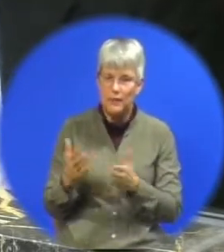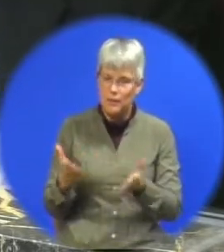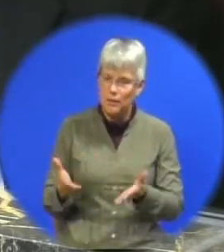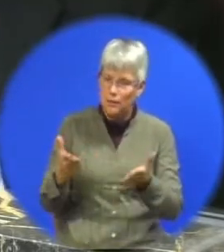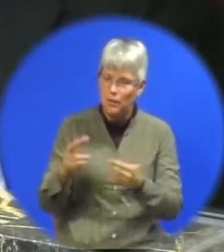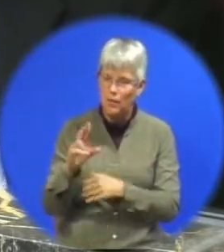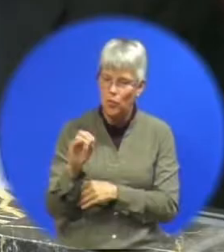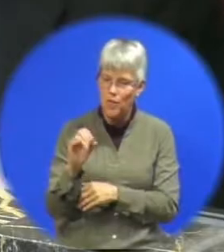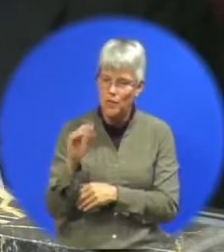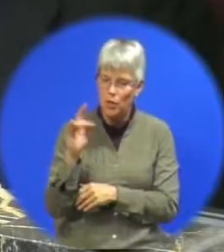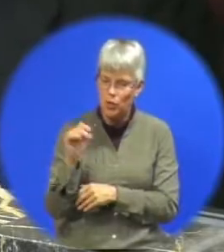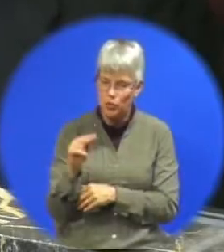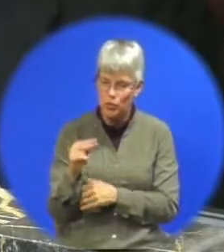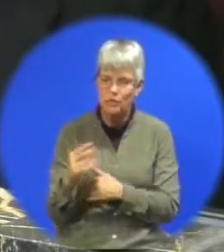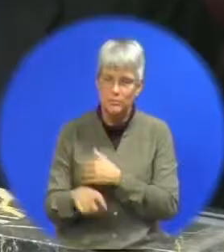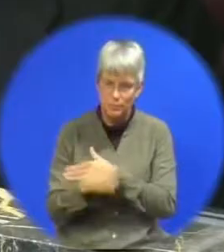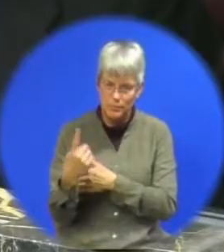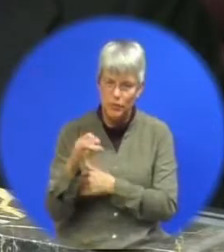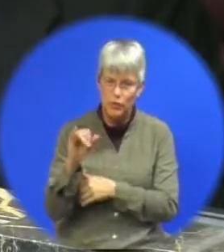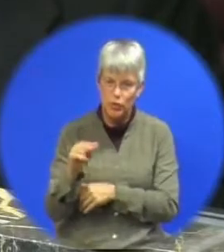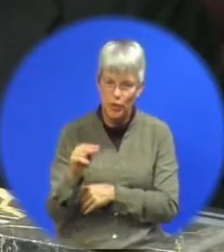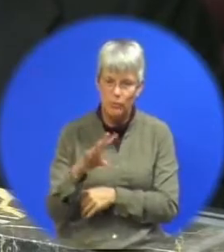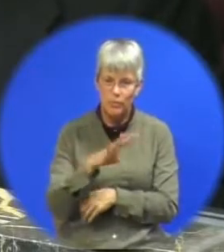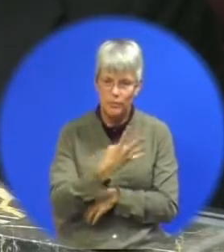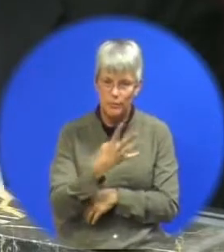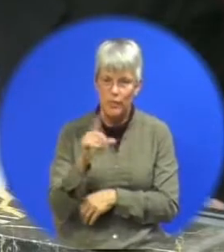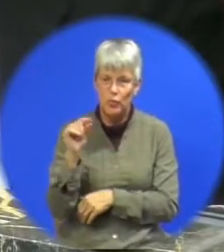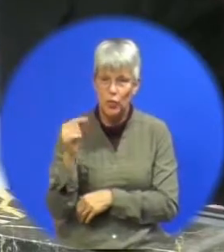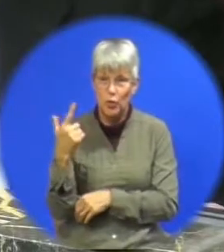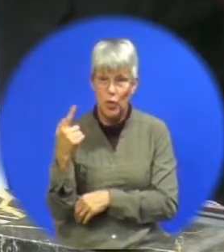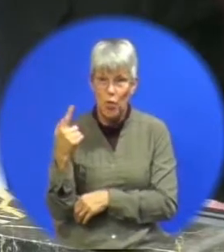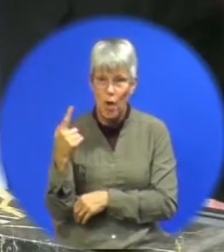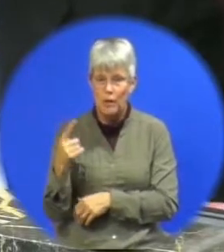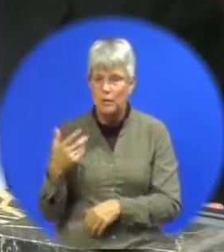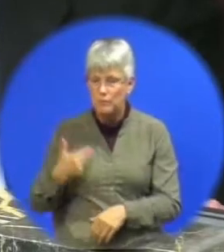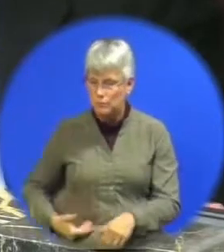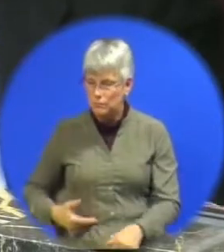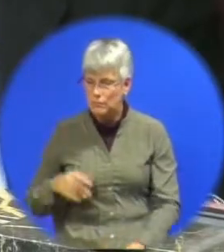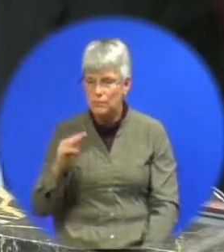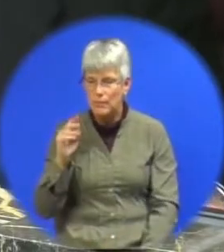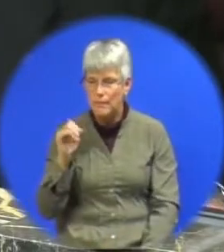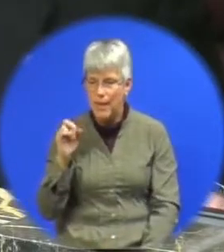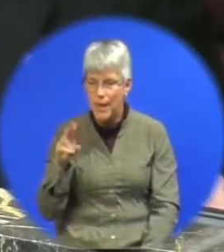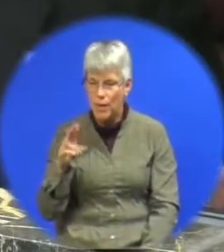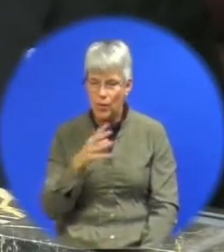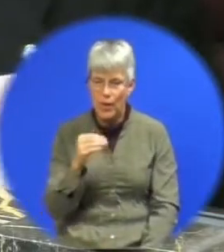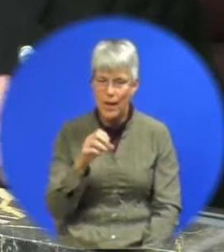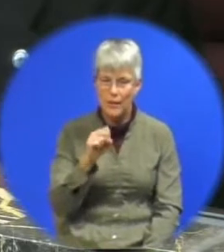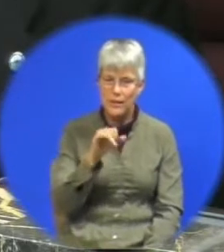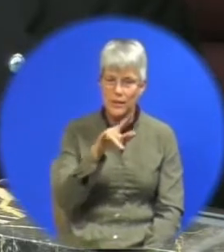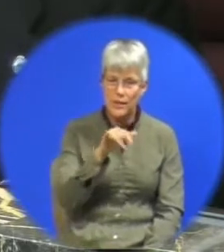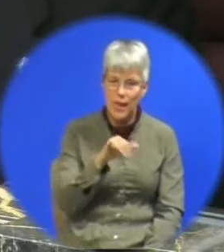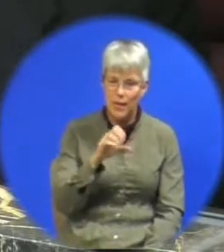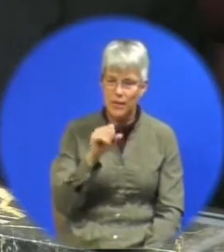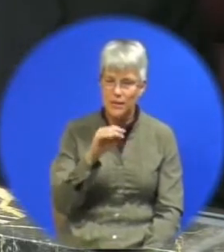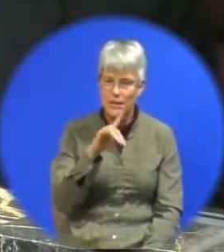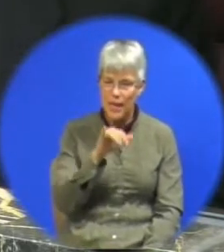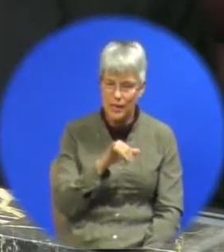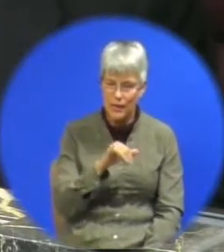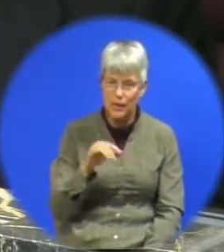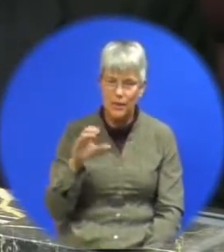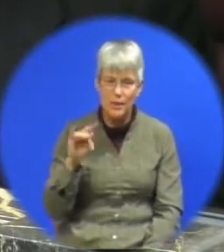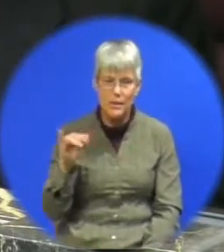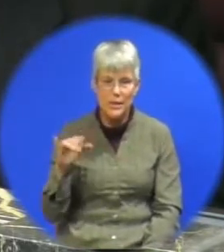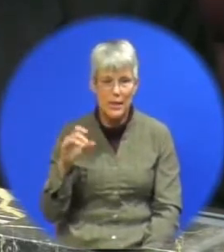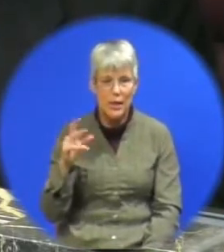adopted this the 4th day of January 2021. Ronnie Thompson, Mayor. Sally Sandy, City Clerk. And Wendy Cato,